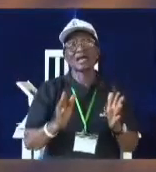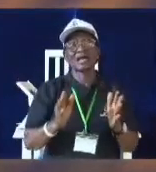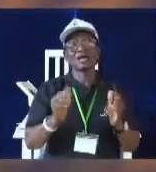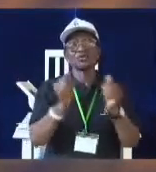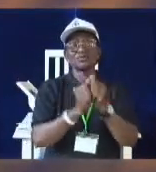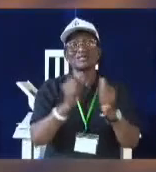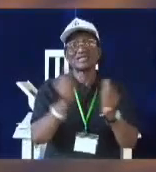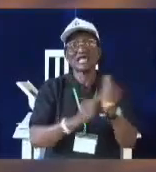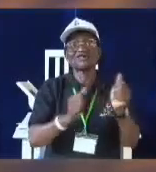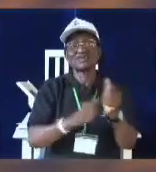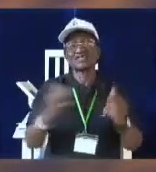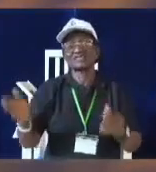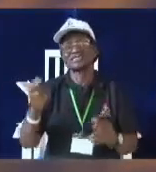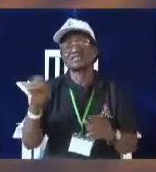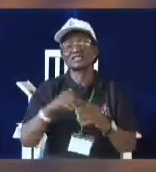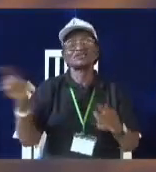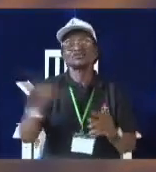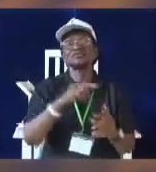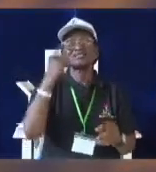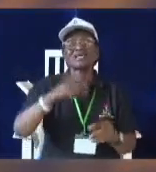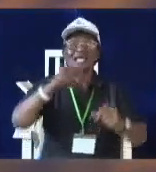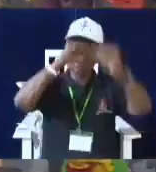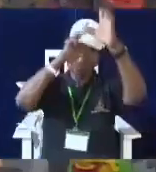with everything in you and say, Father,